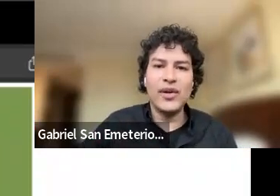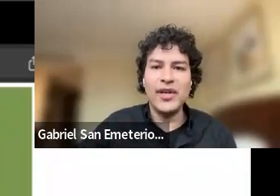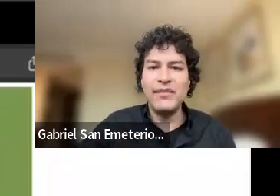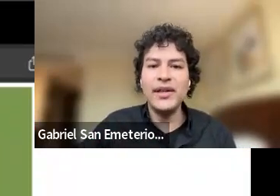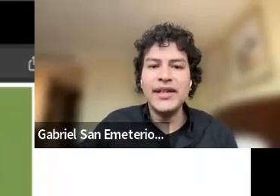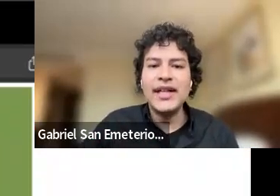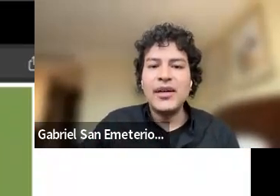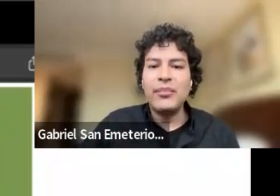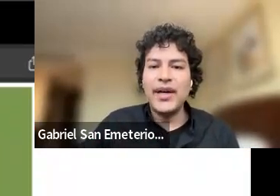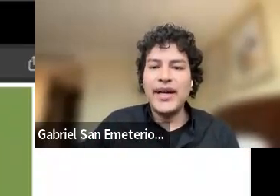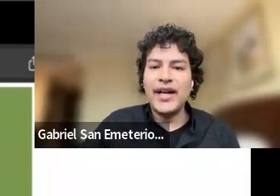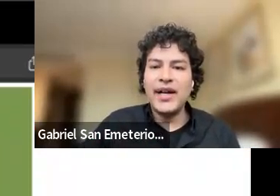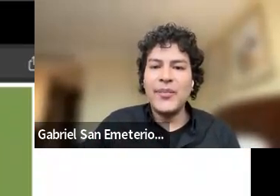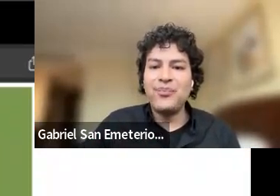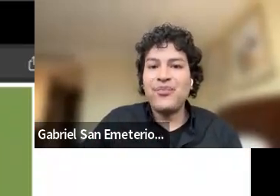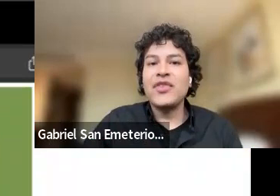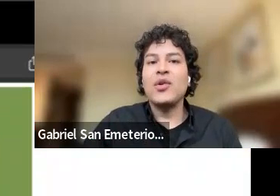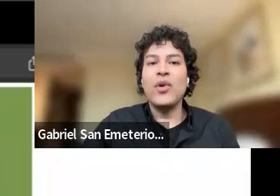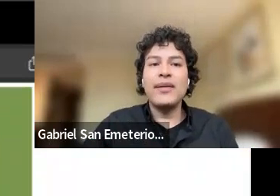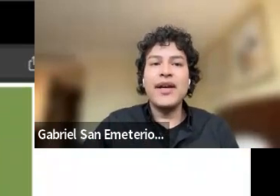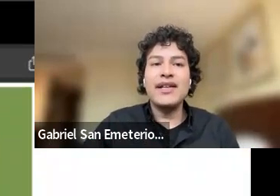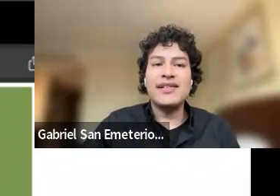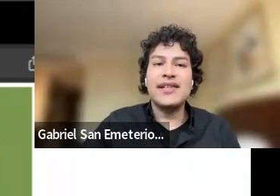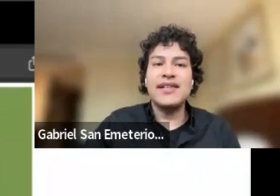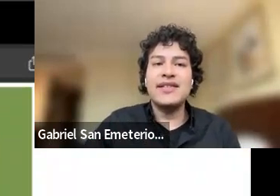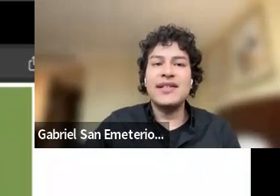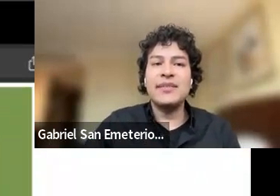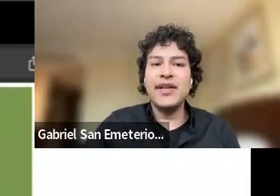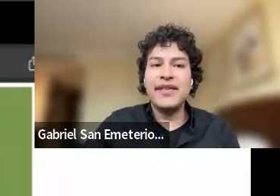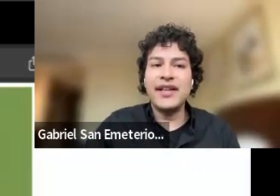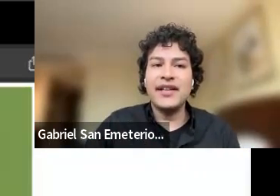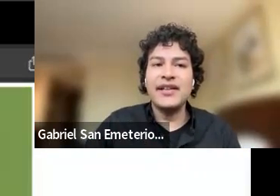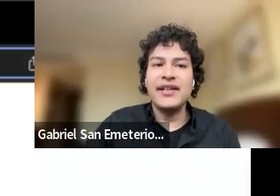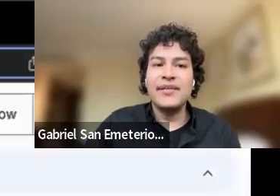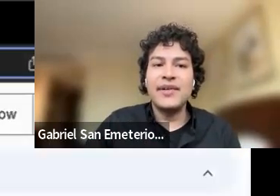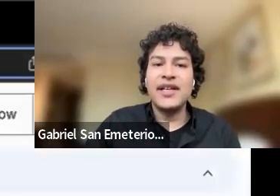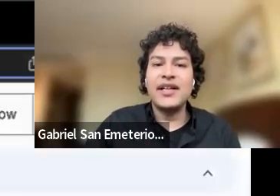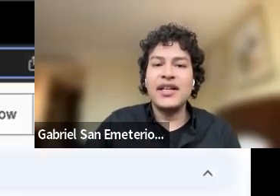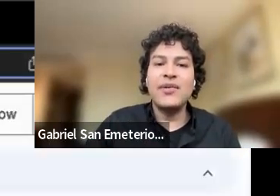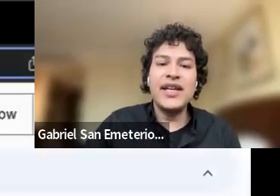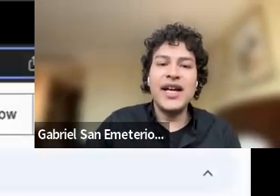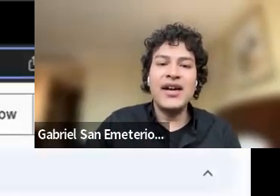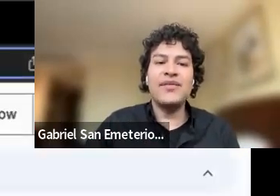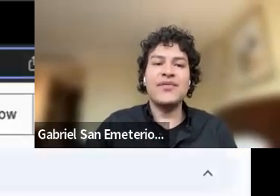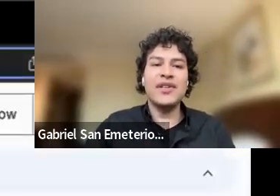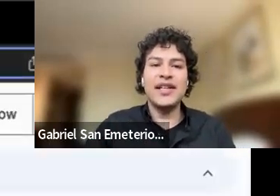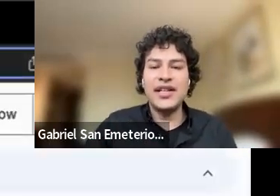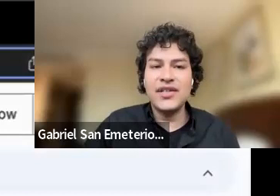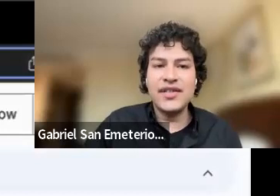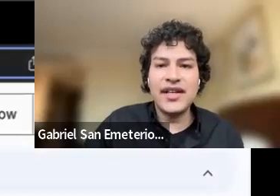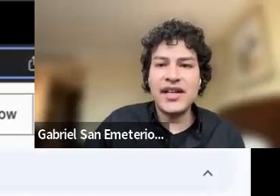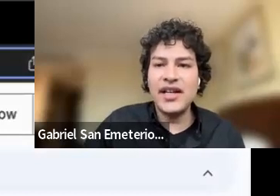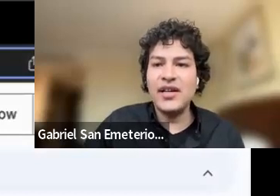a follow-up email. But wearing masks is still a big thing, right? We have